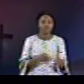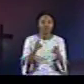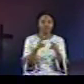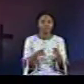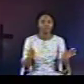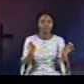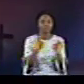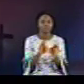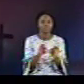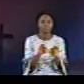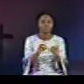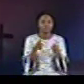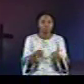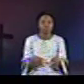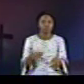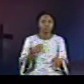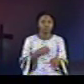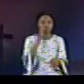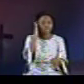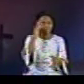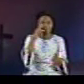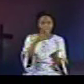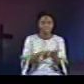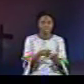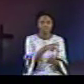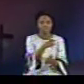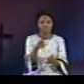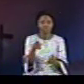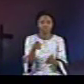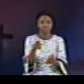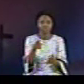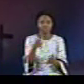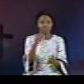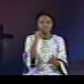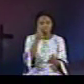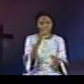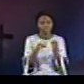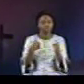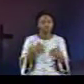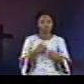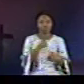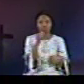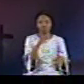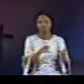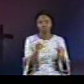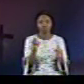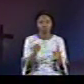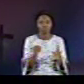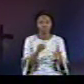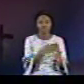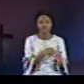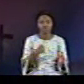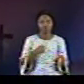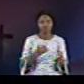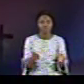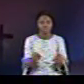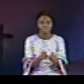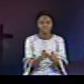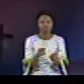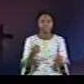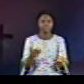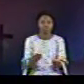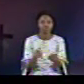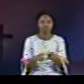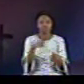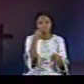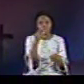you tomorrow if we have not done so. And we want to also tell you that as you are coming